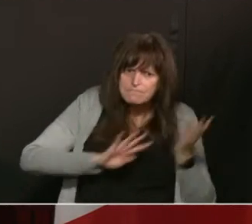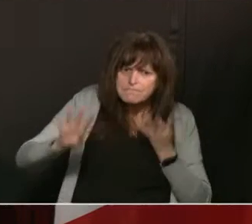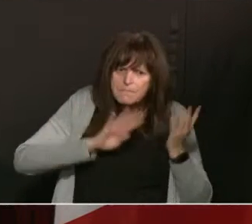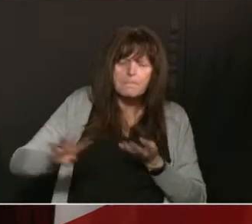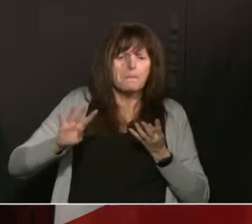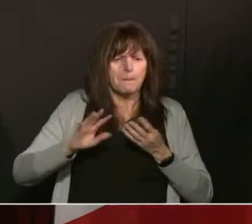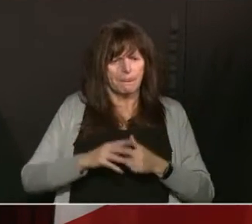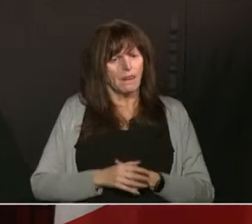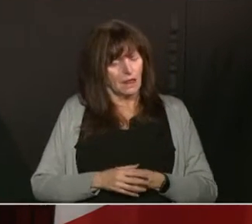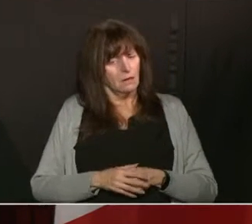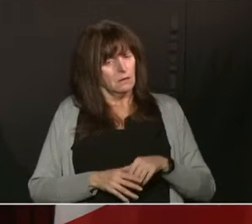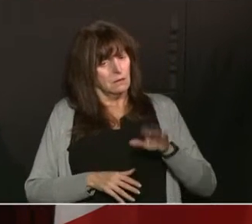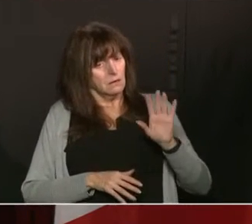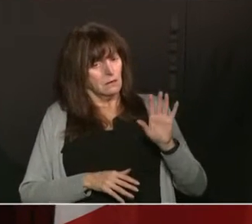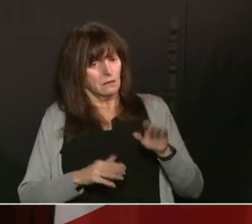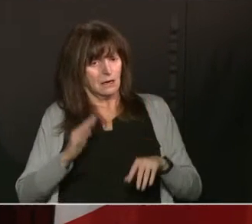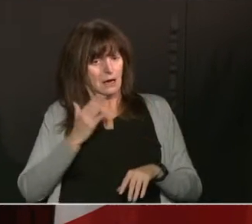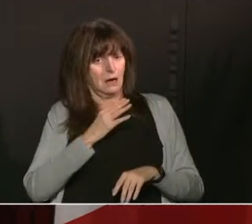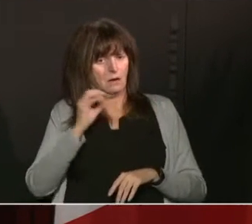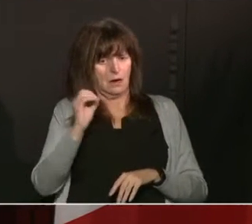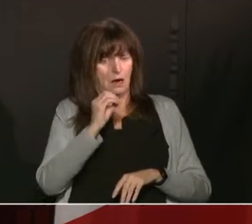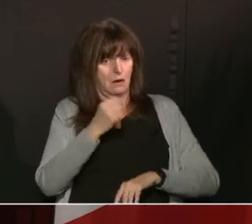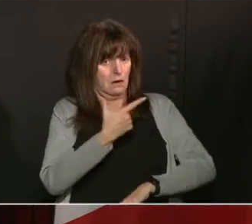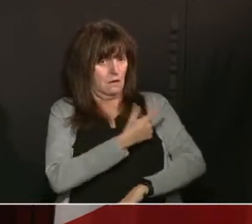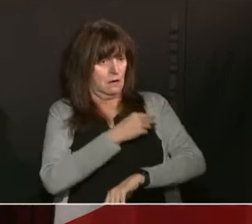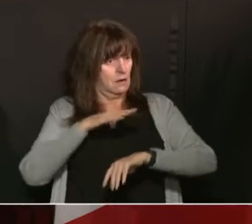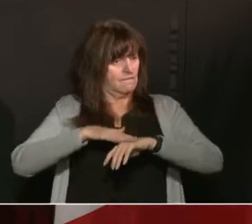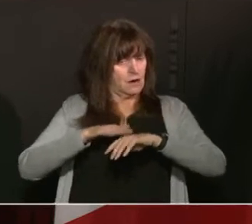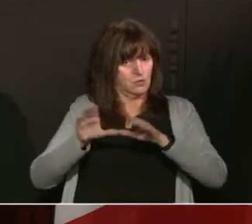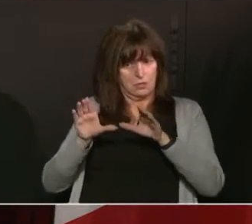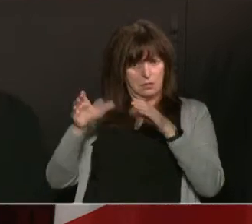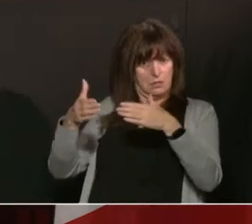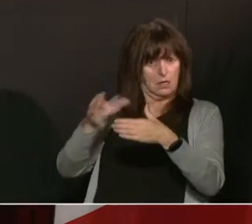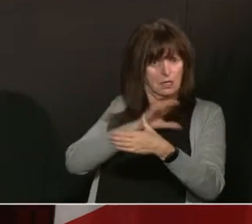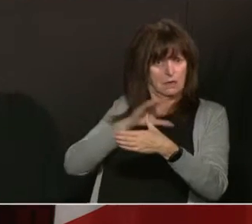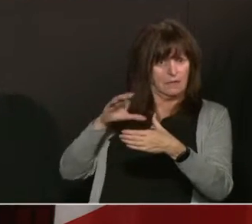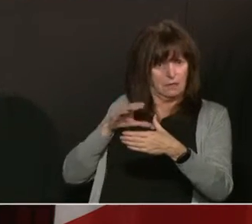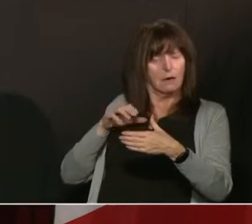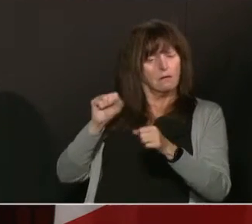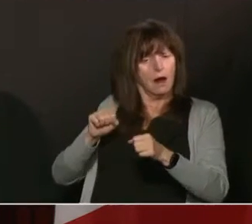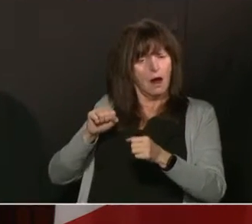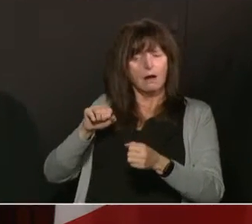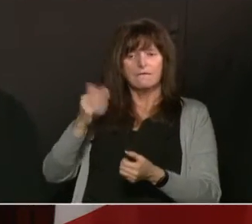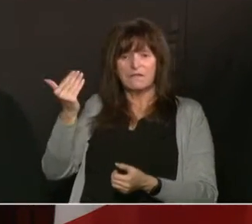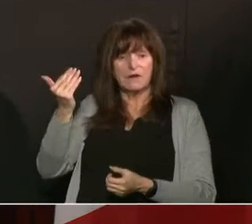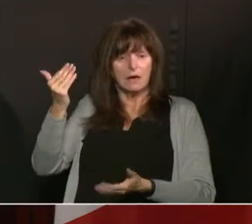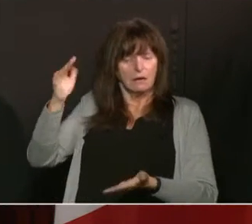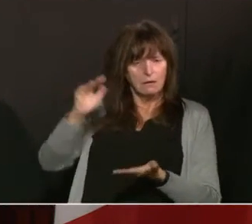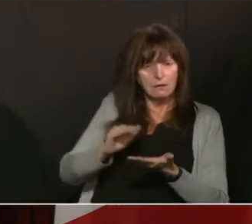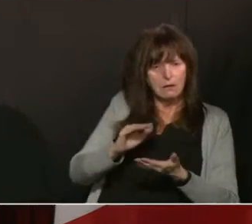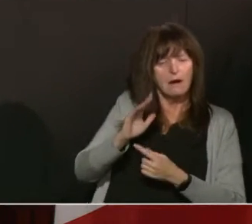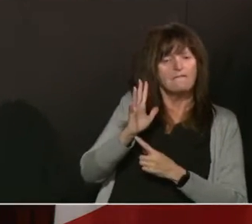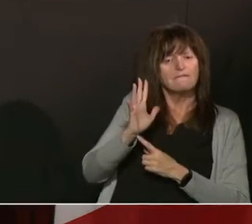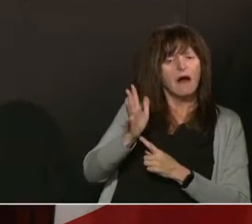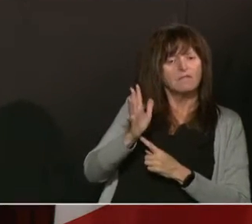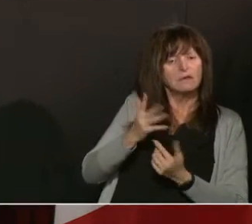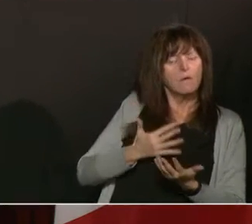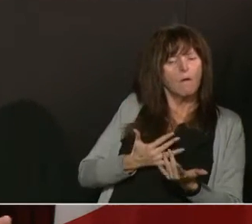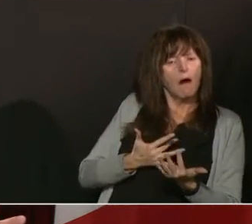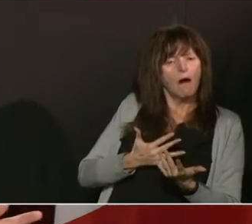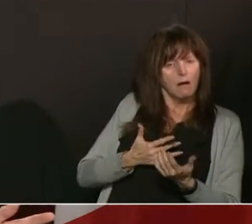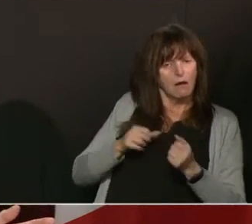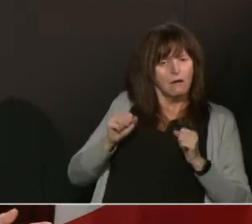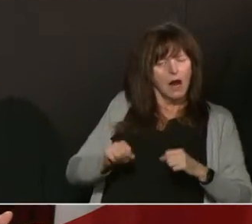Committee had advised that we could shorten the wait time down to 5 minutes. So I do think that will help with, as a